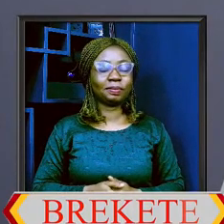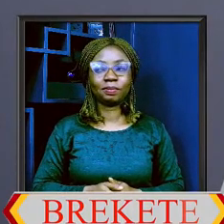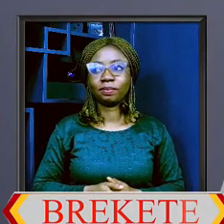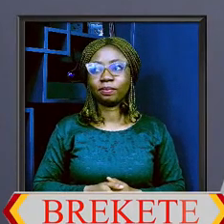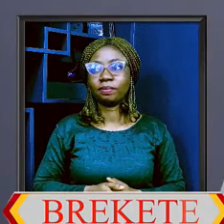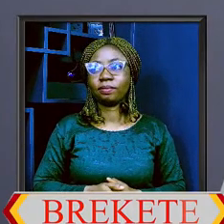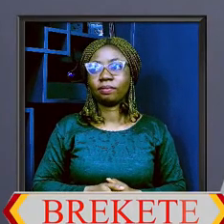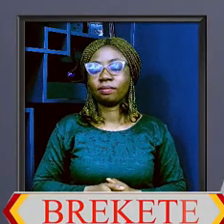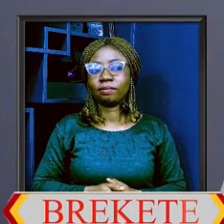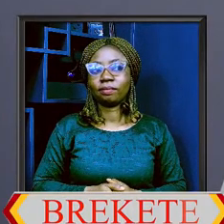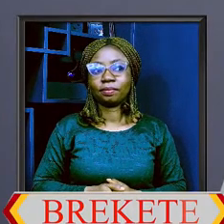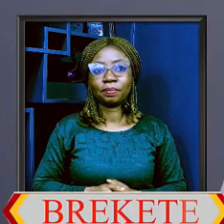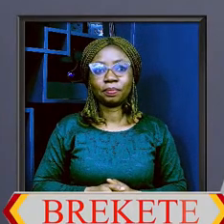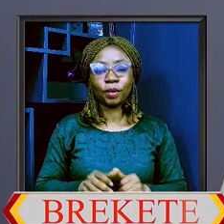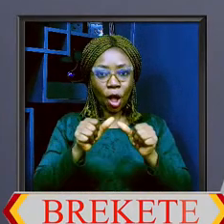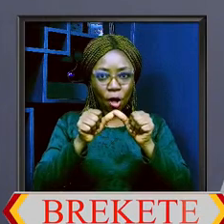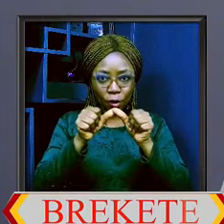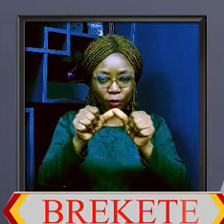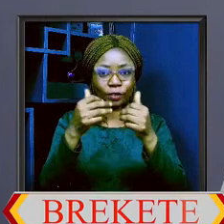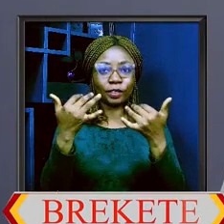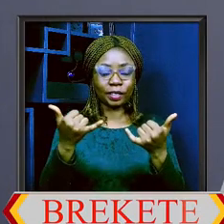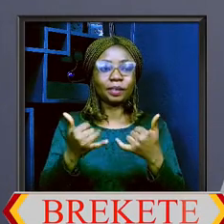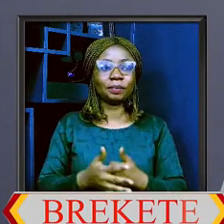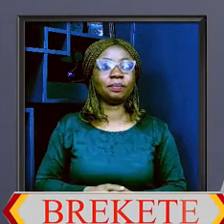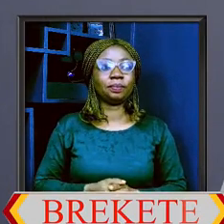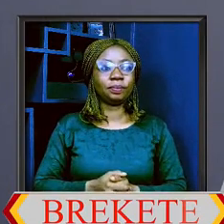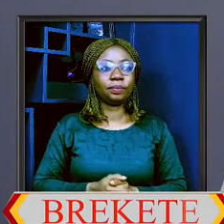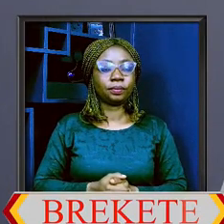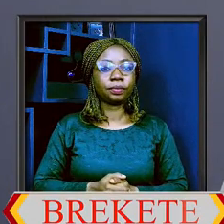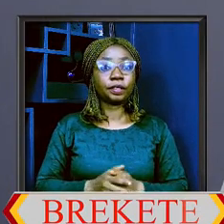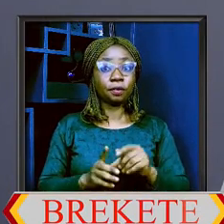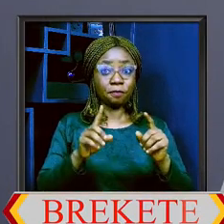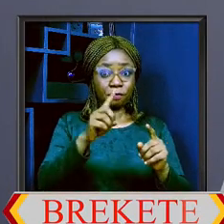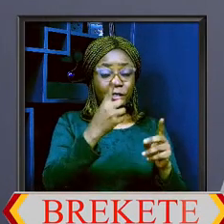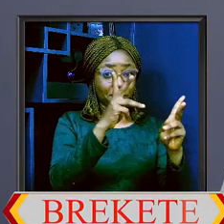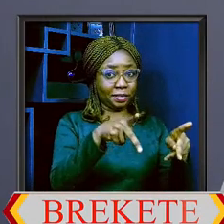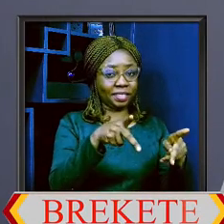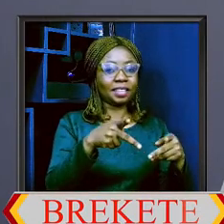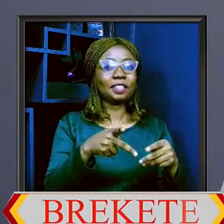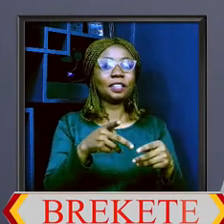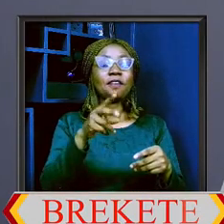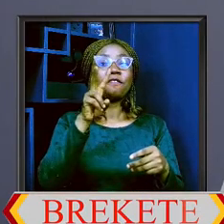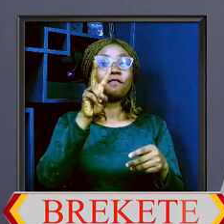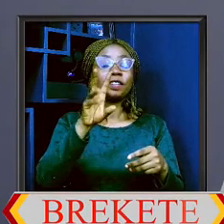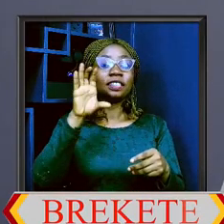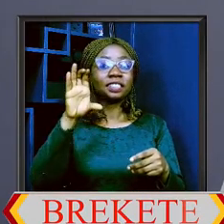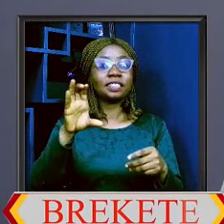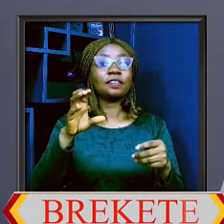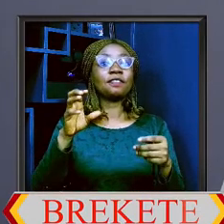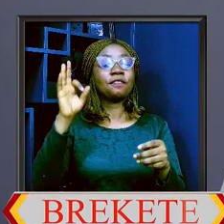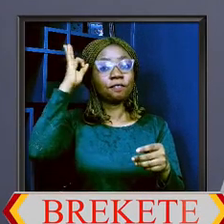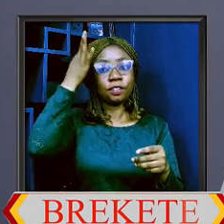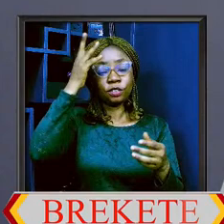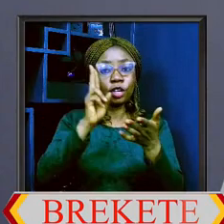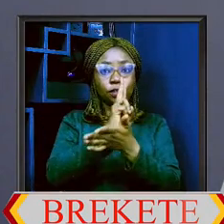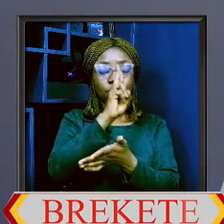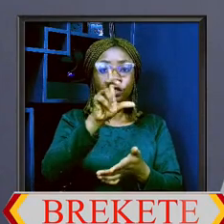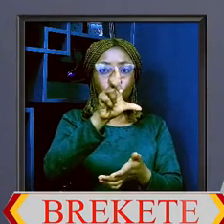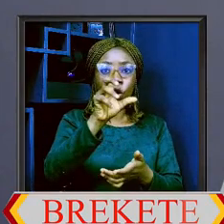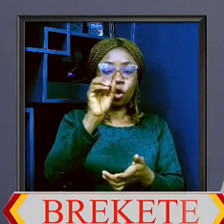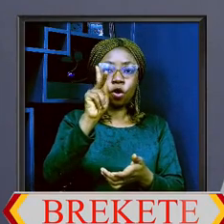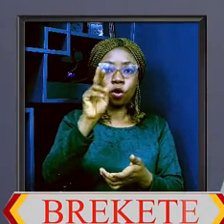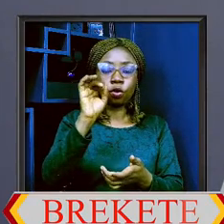yet you can go now to the second person now the first person the vice Chancellor of fed University